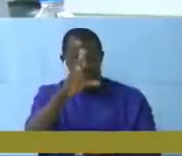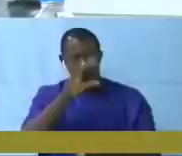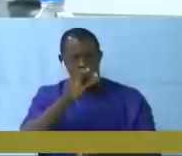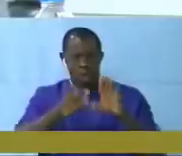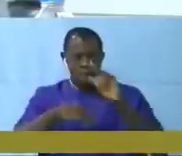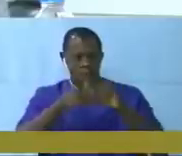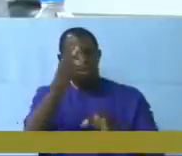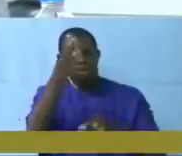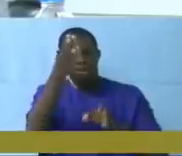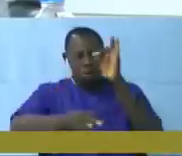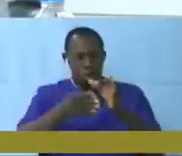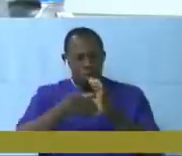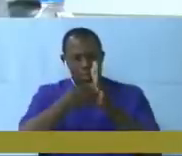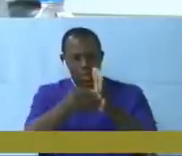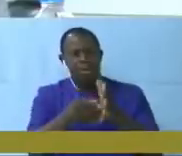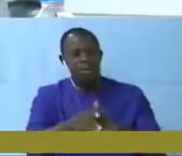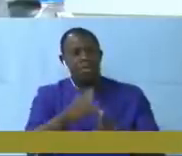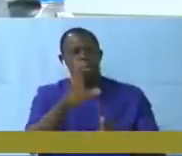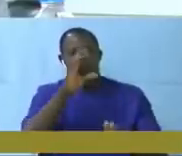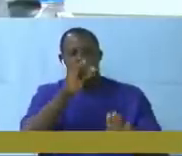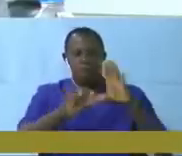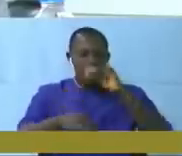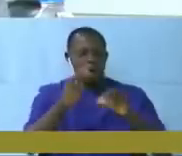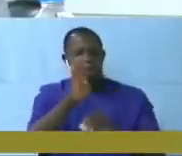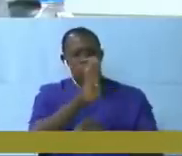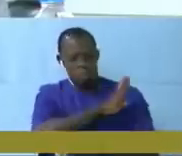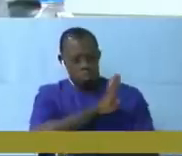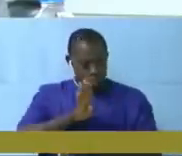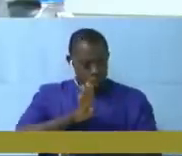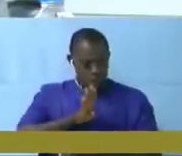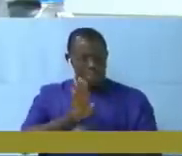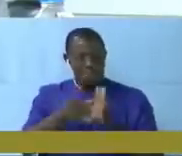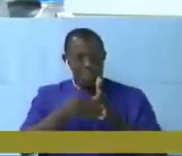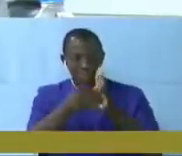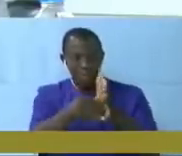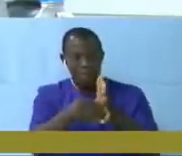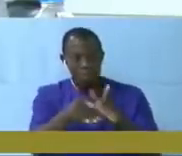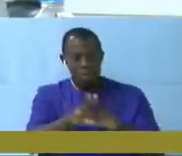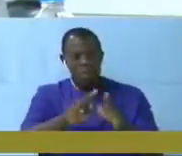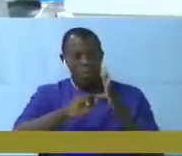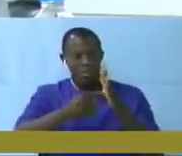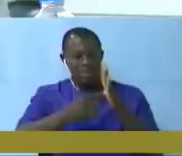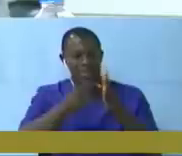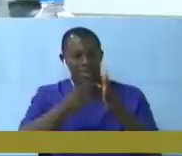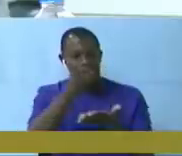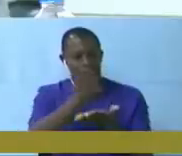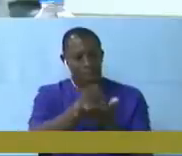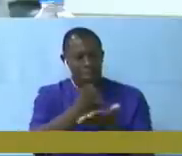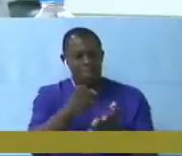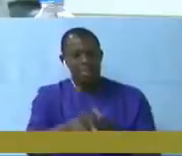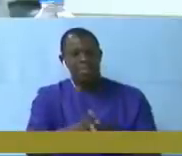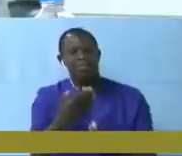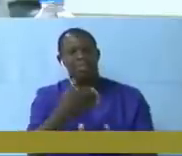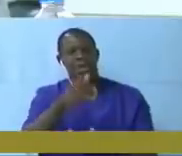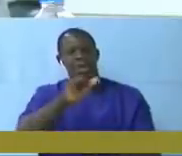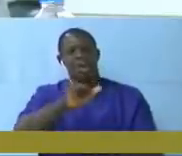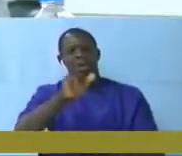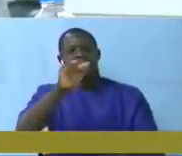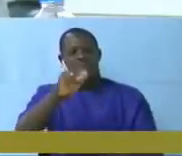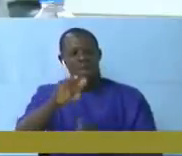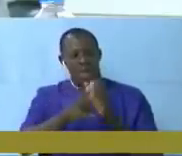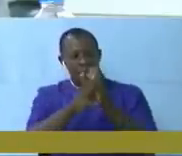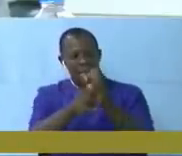of Directors of the Central Bank needed to be confirmed by the National Assembly. Ombudsman, Deputy needed to be